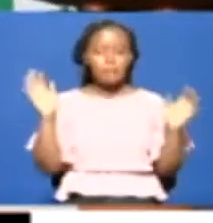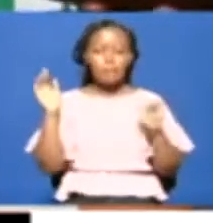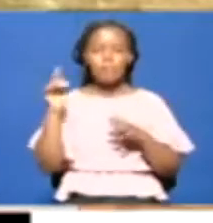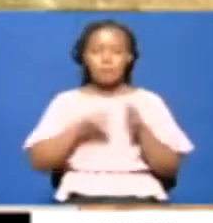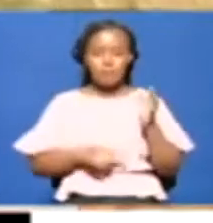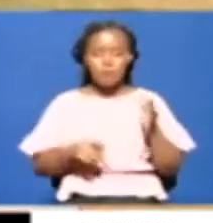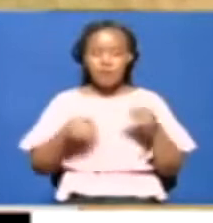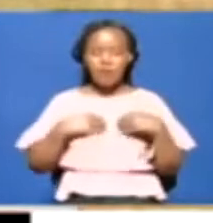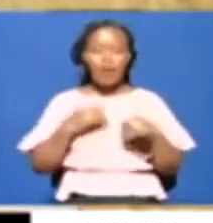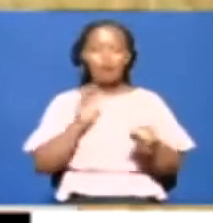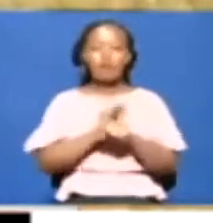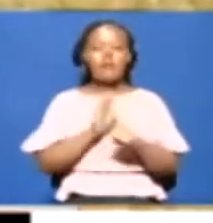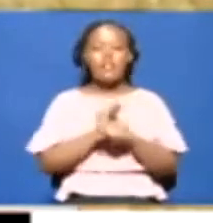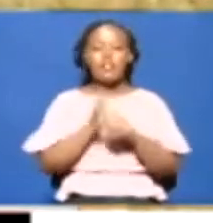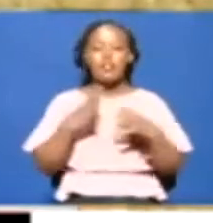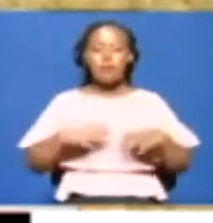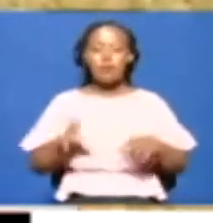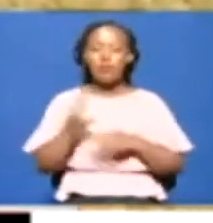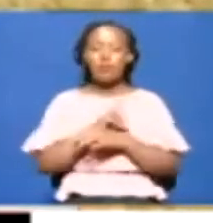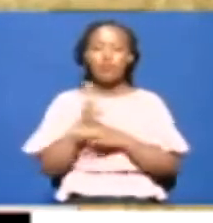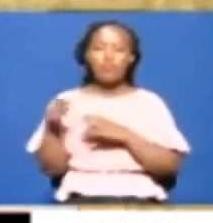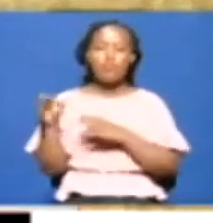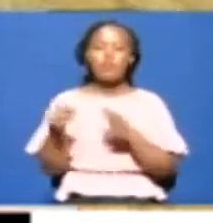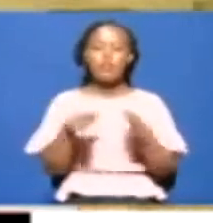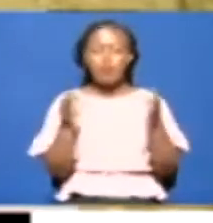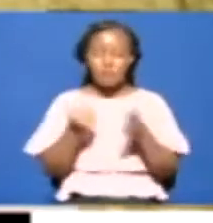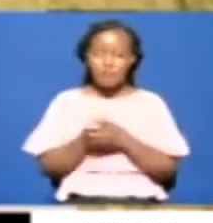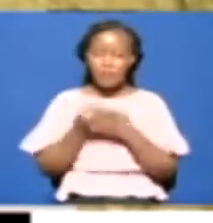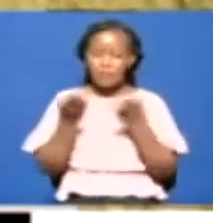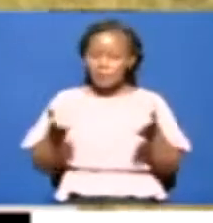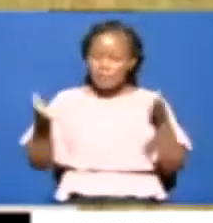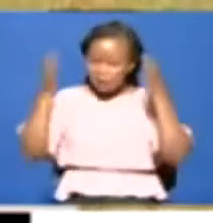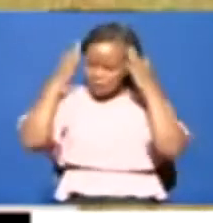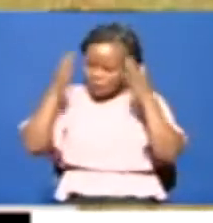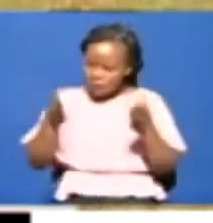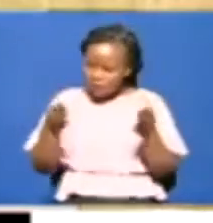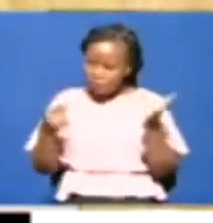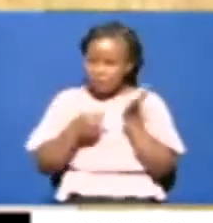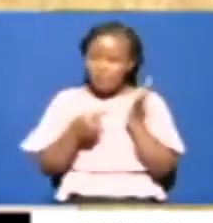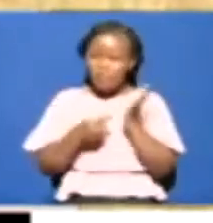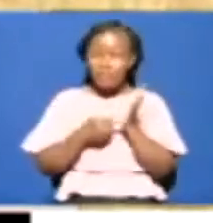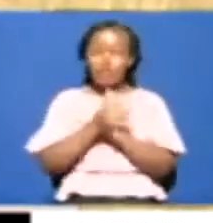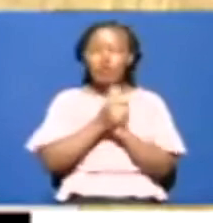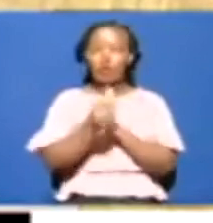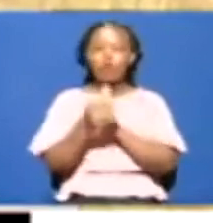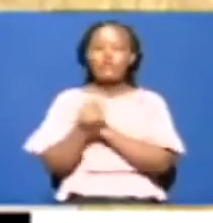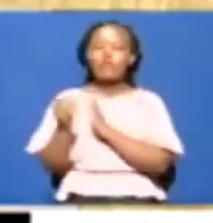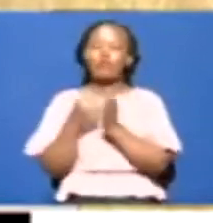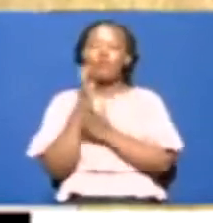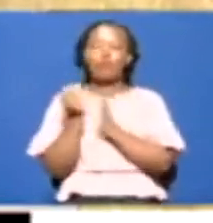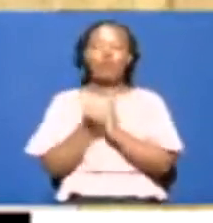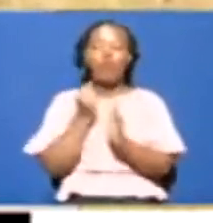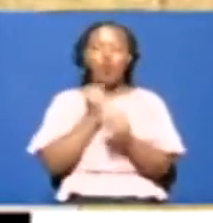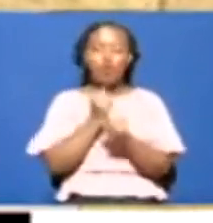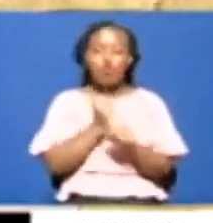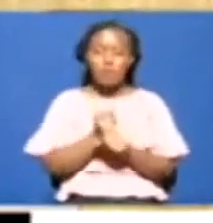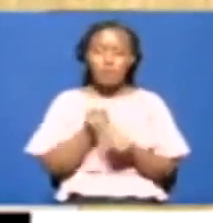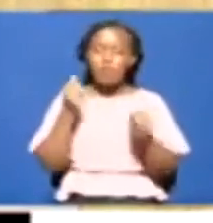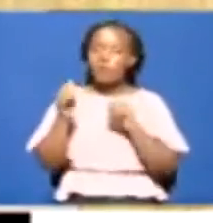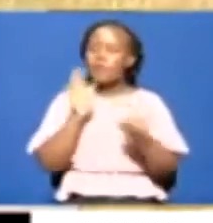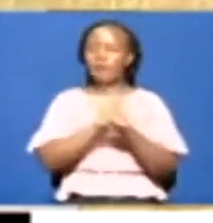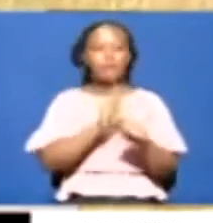users of the road. Dr. Kimutai said the world is now looking for technical skills for odd jobs that are now in plenty and not